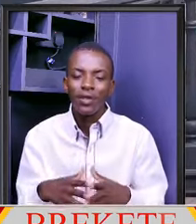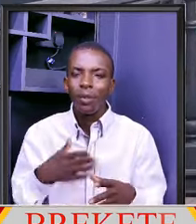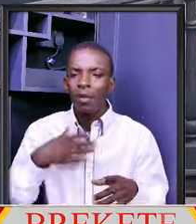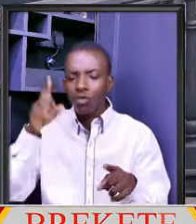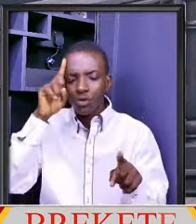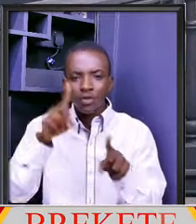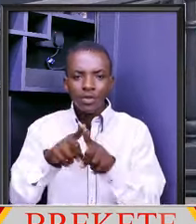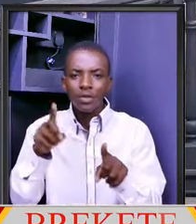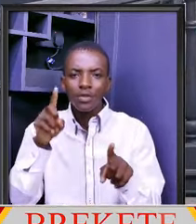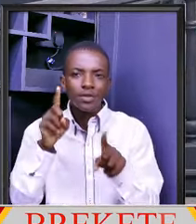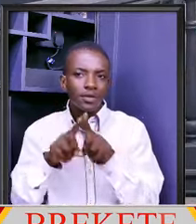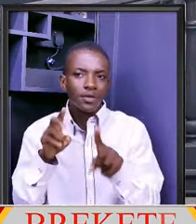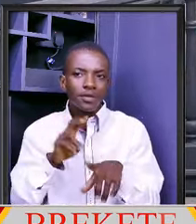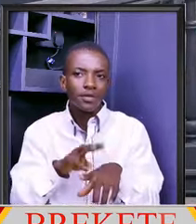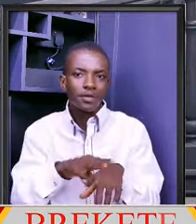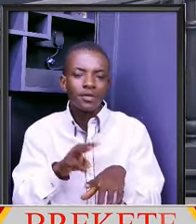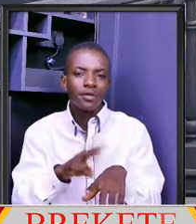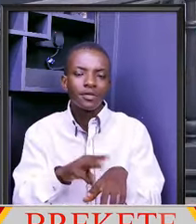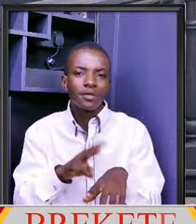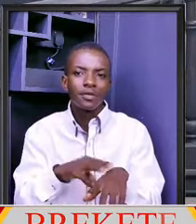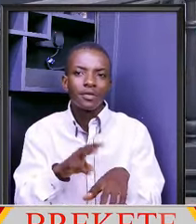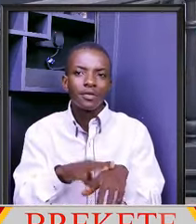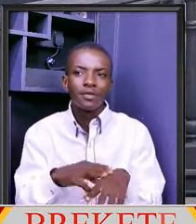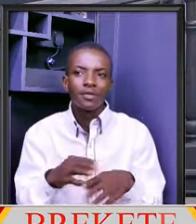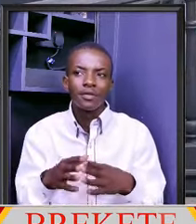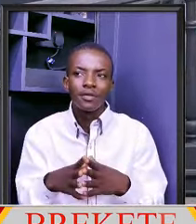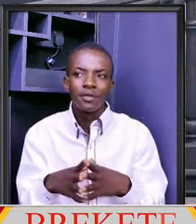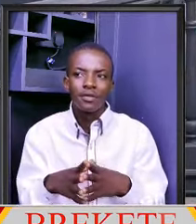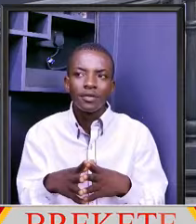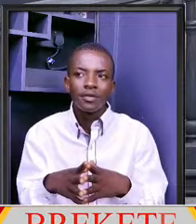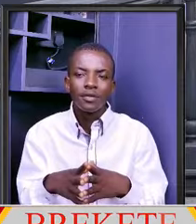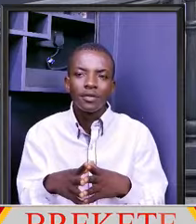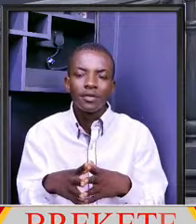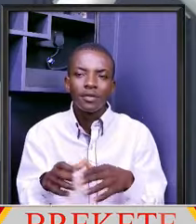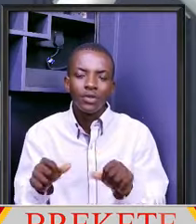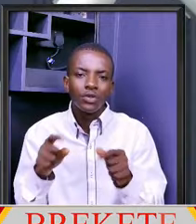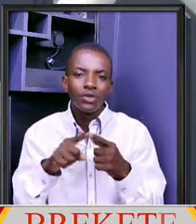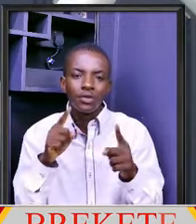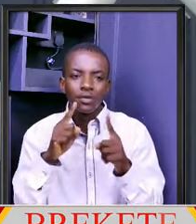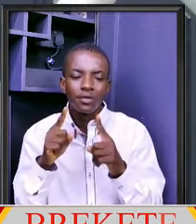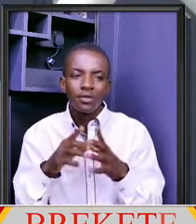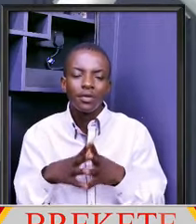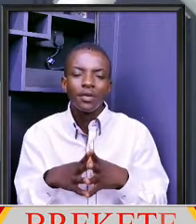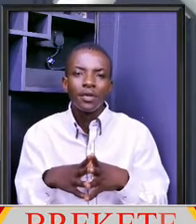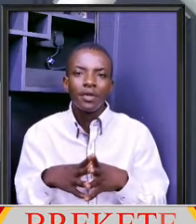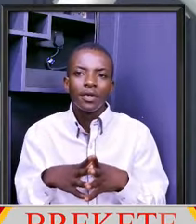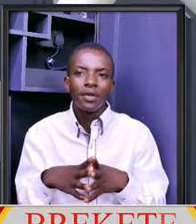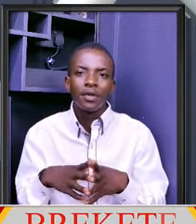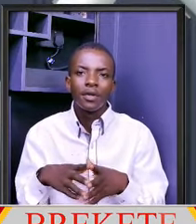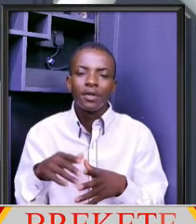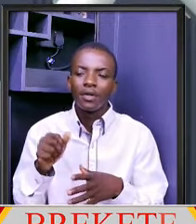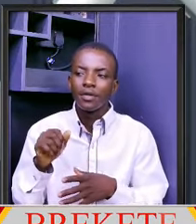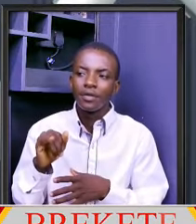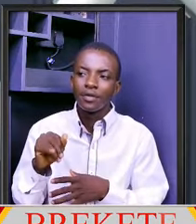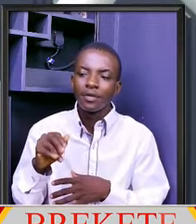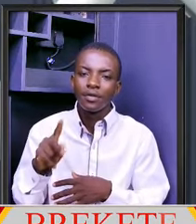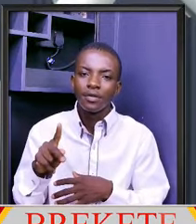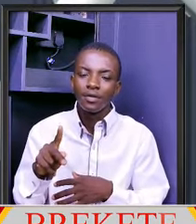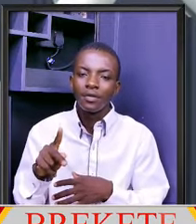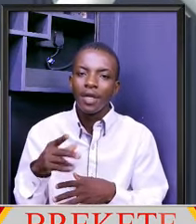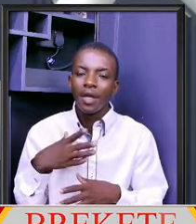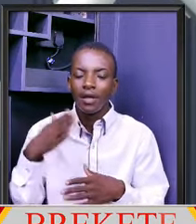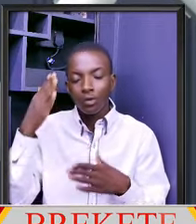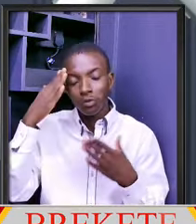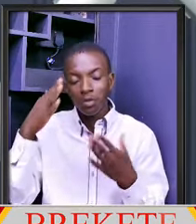My brothers, my sisters, if on a little and assist the time, don't they give a signal to do it and signal, make we continue to deliver, not they go. Consultant Ike.